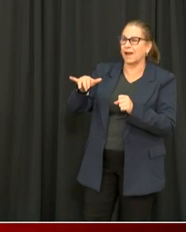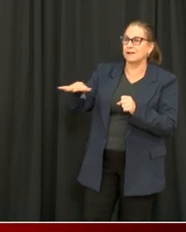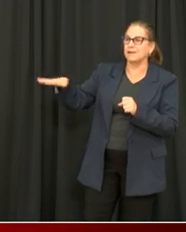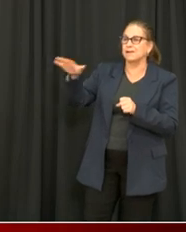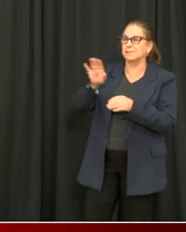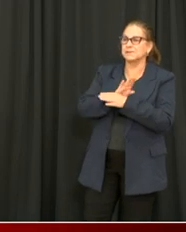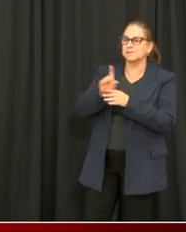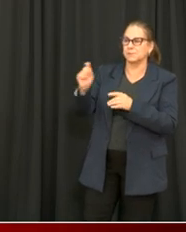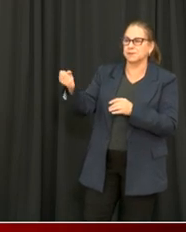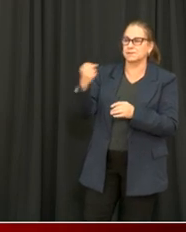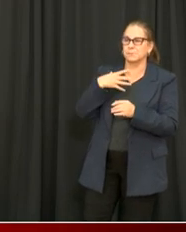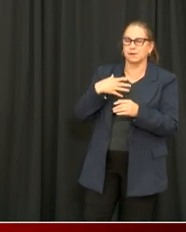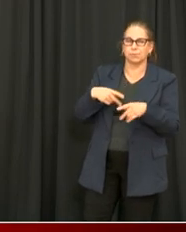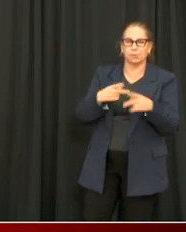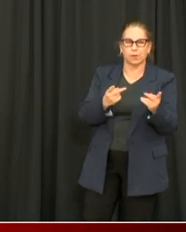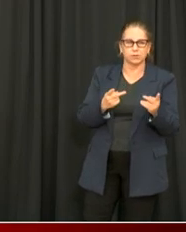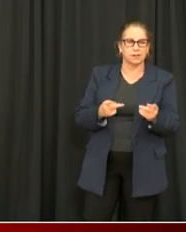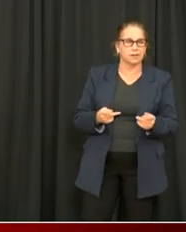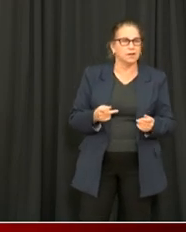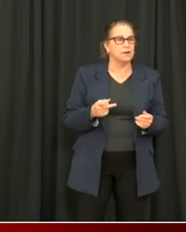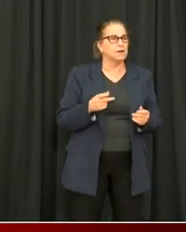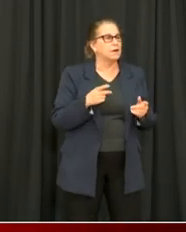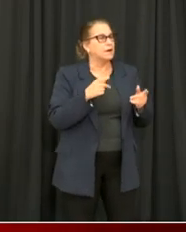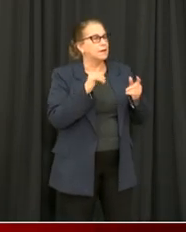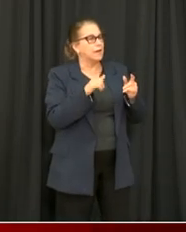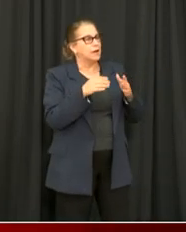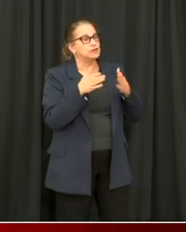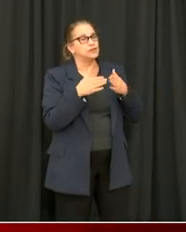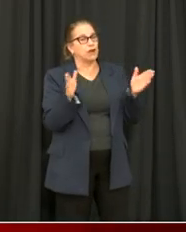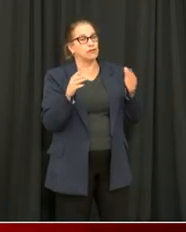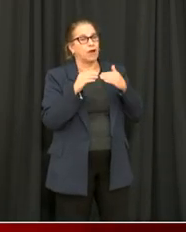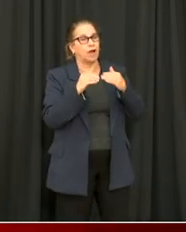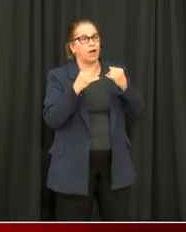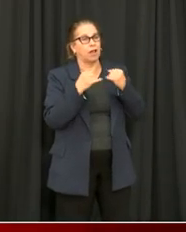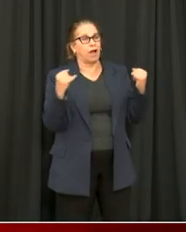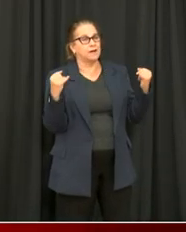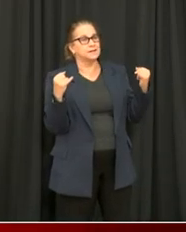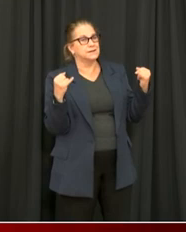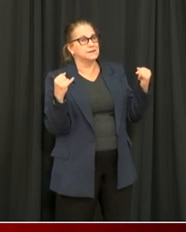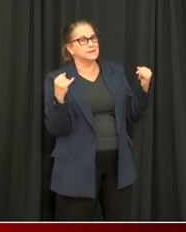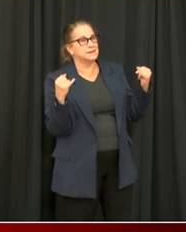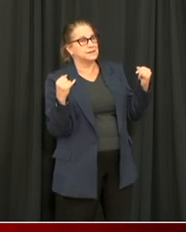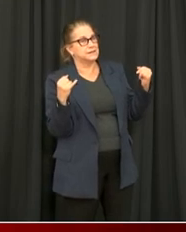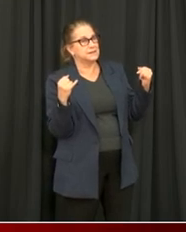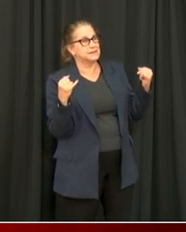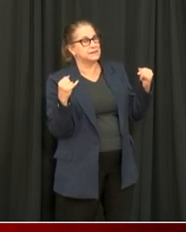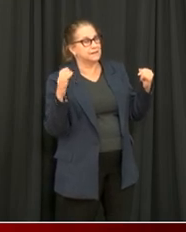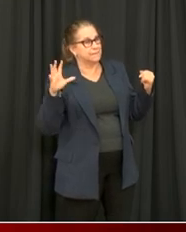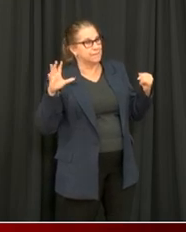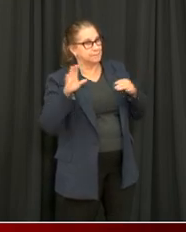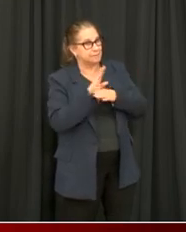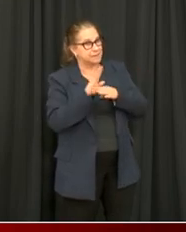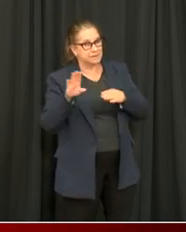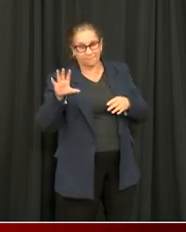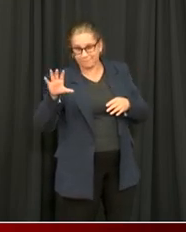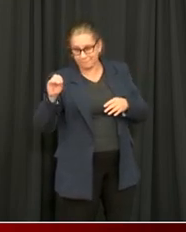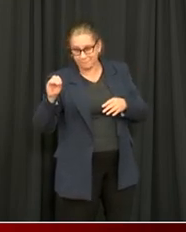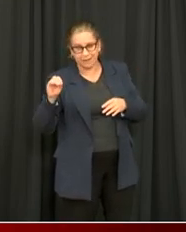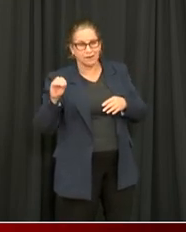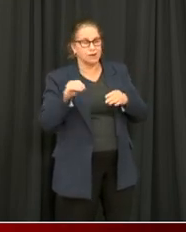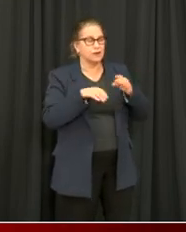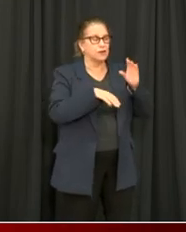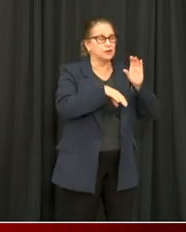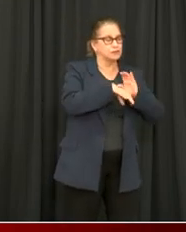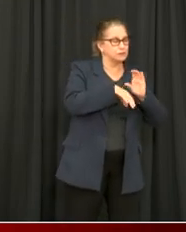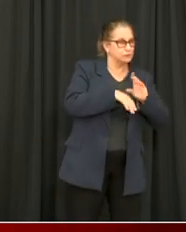general guidelines are 50 tops, unless it's a church, and then it can be up to 100 people. Yes. And no